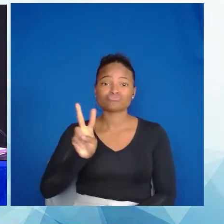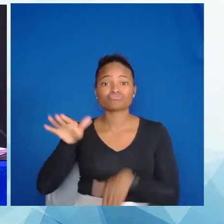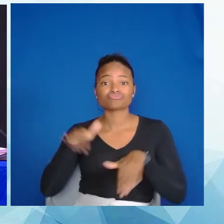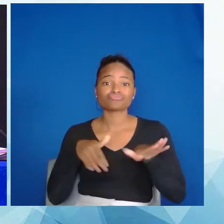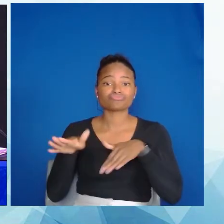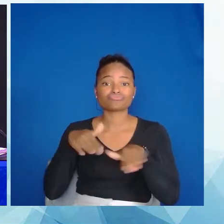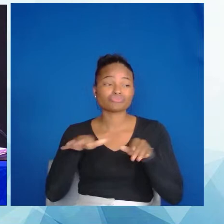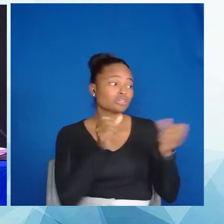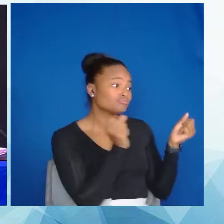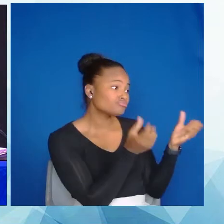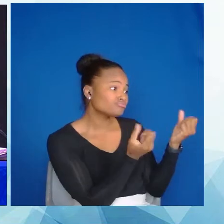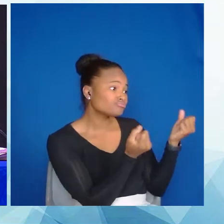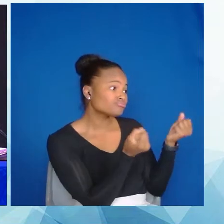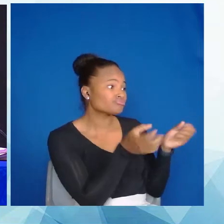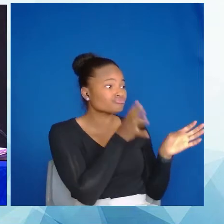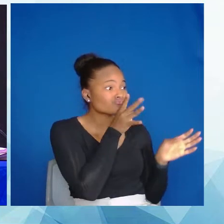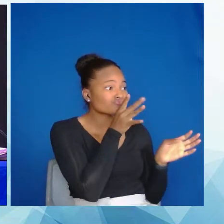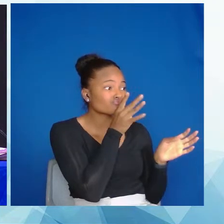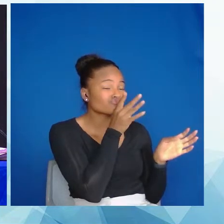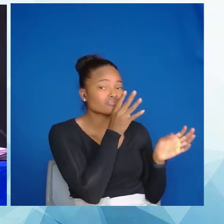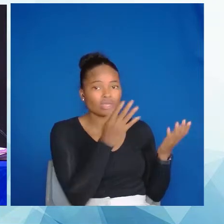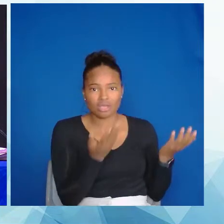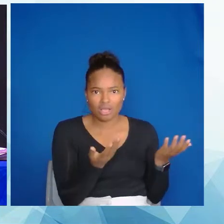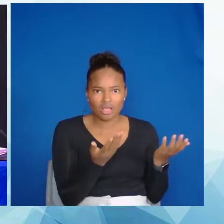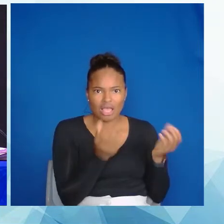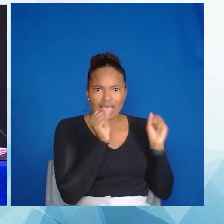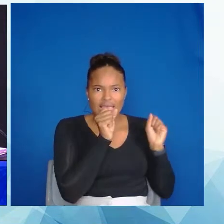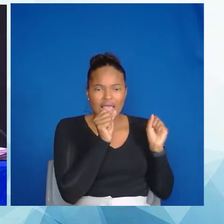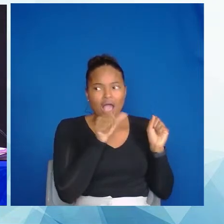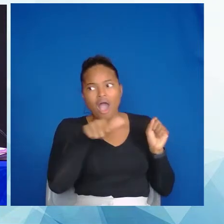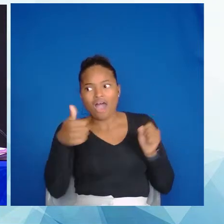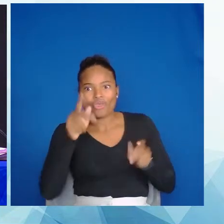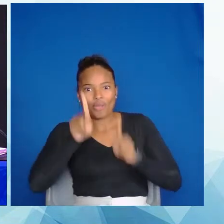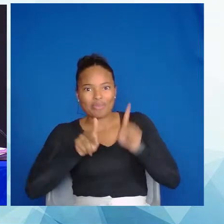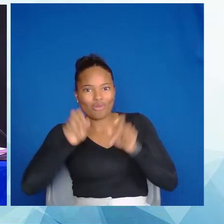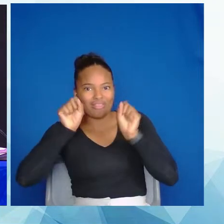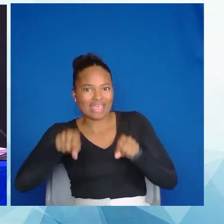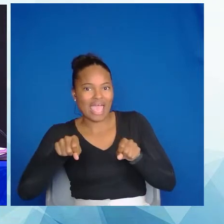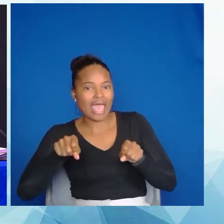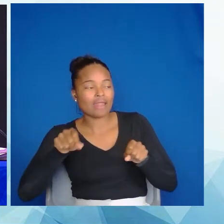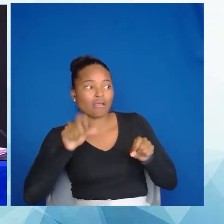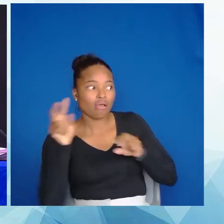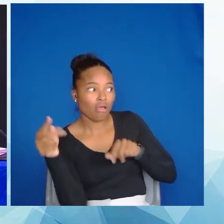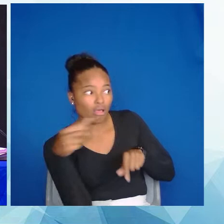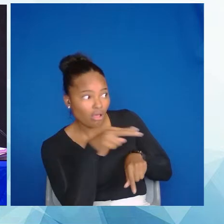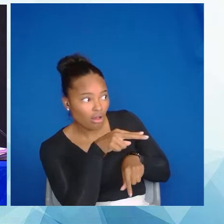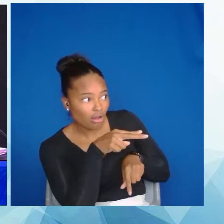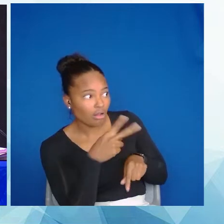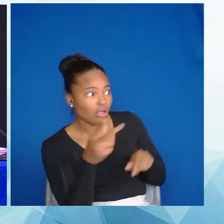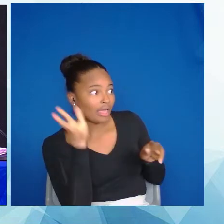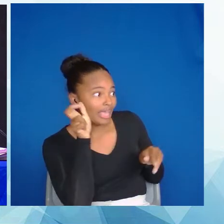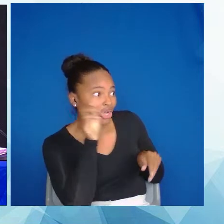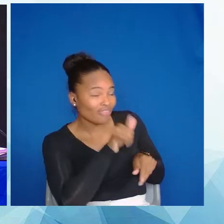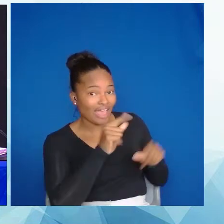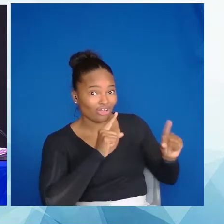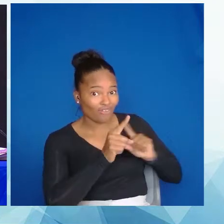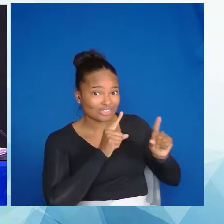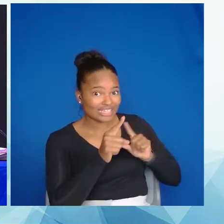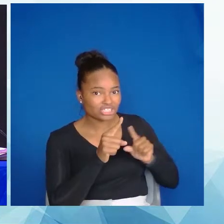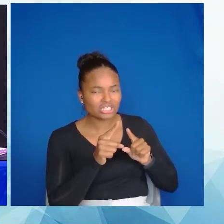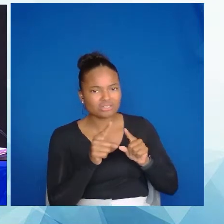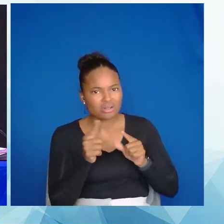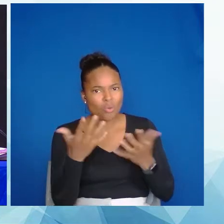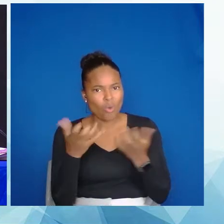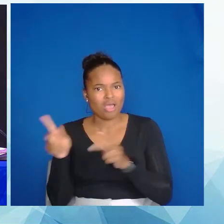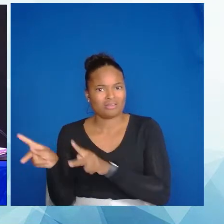education school that other people can overhear, that access needs to be afforded to the deaf and hard of hearing kids.